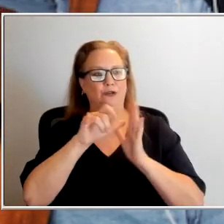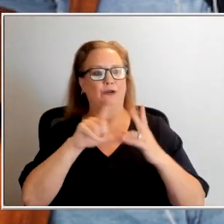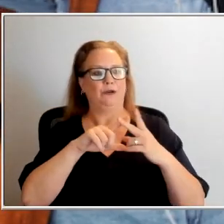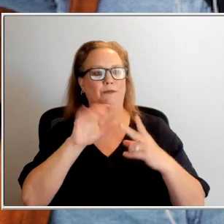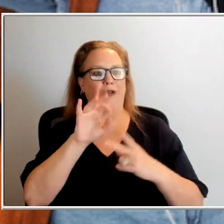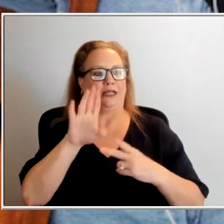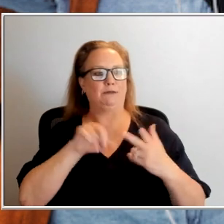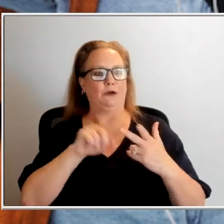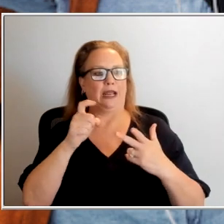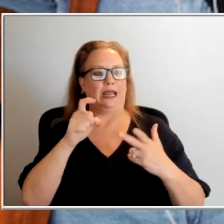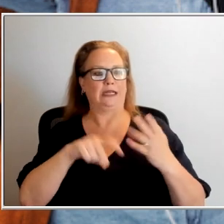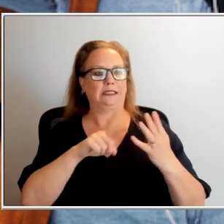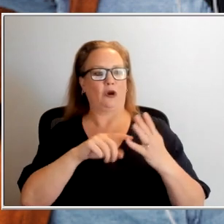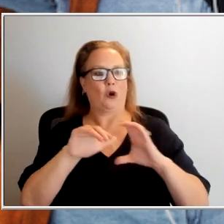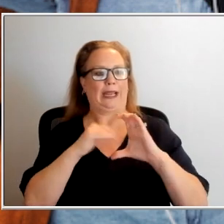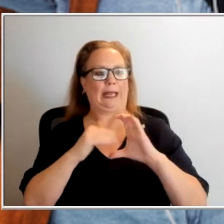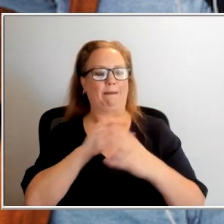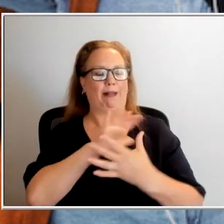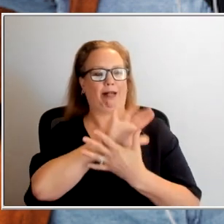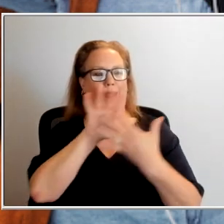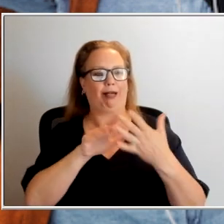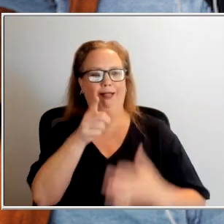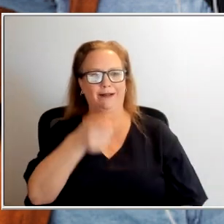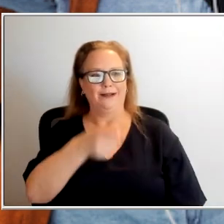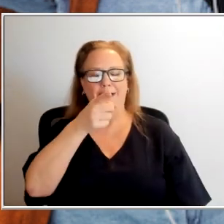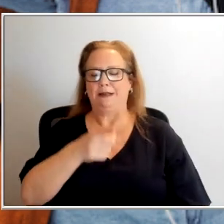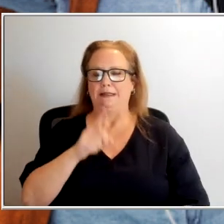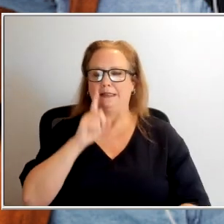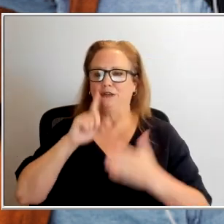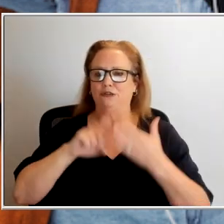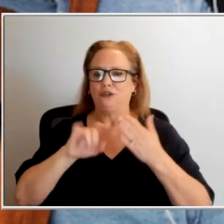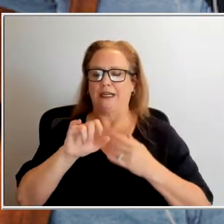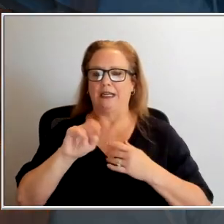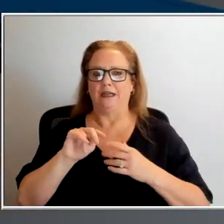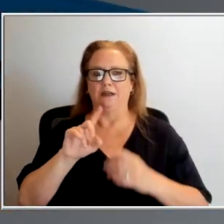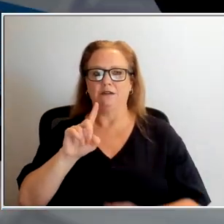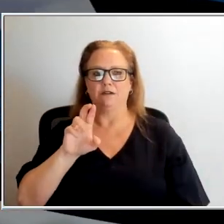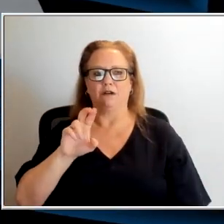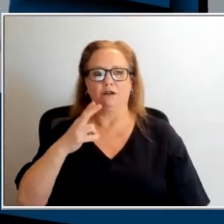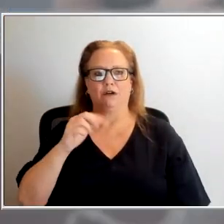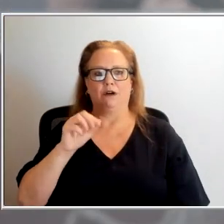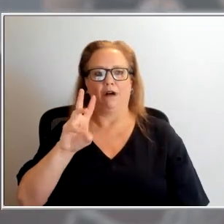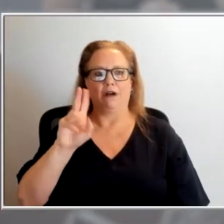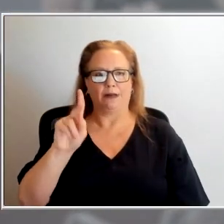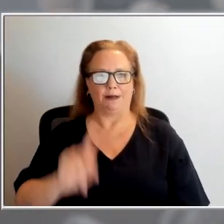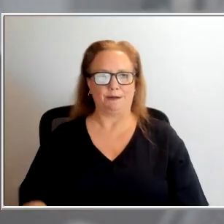platform, or email the Medical News Network. Let's check in with Doc Hawk.